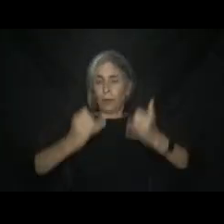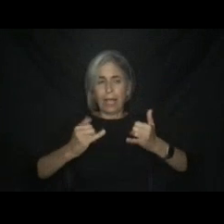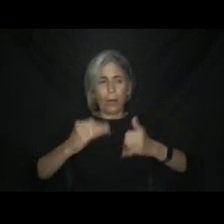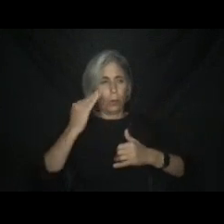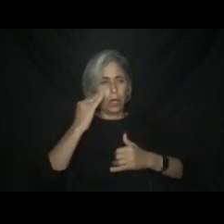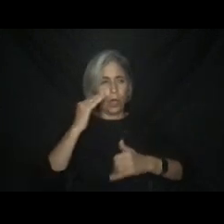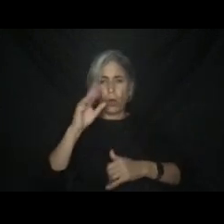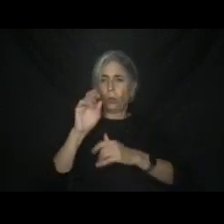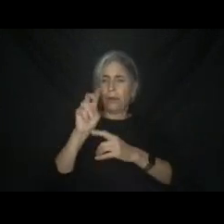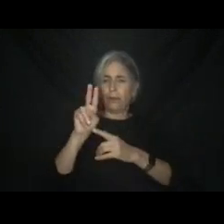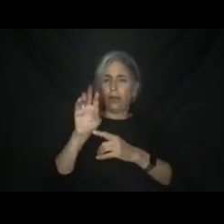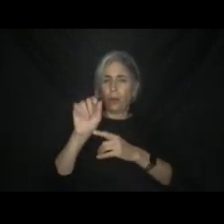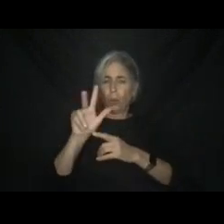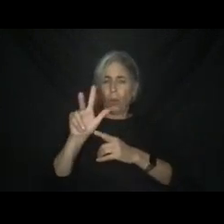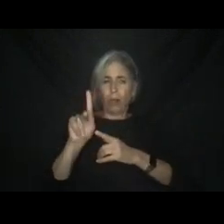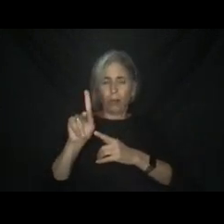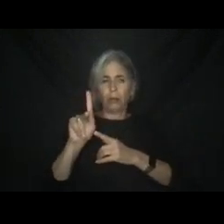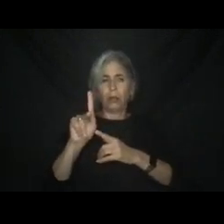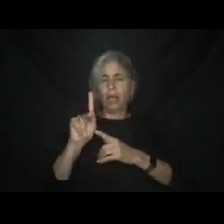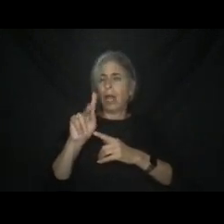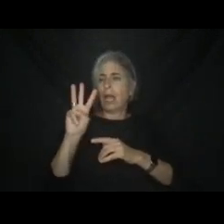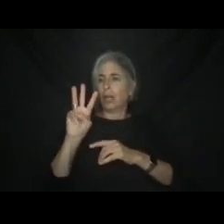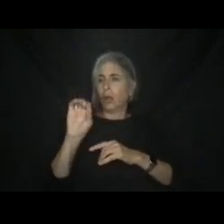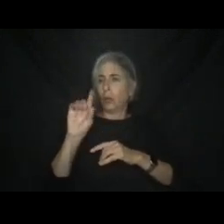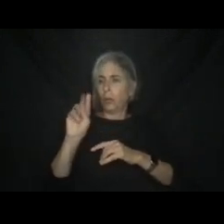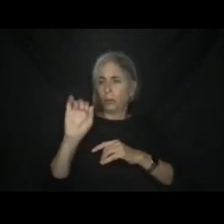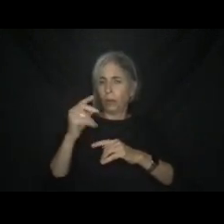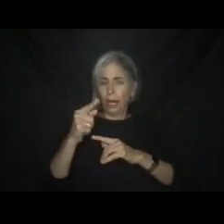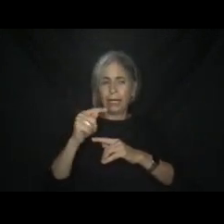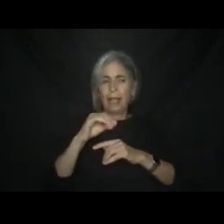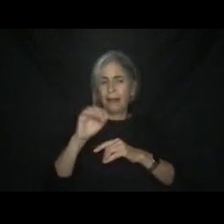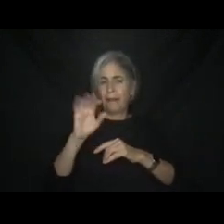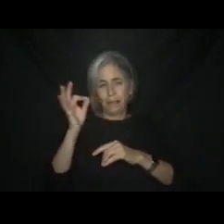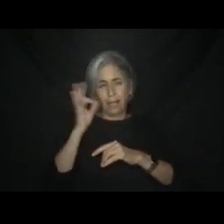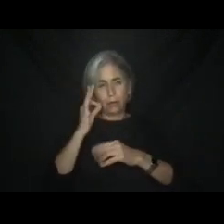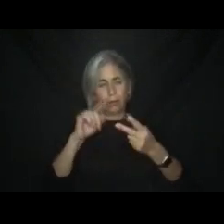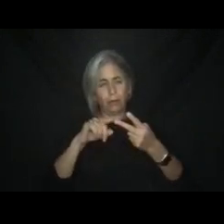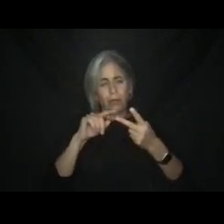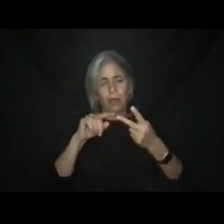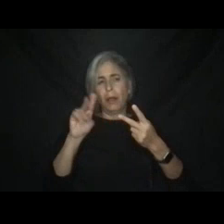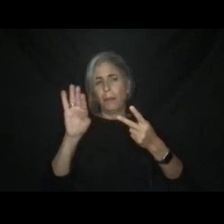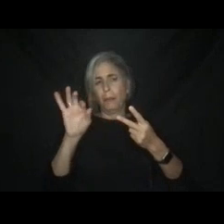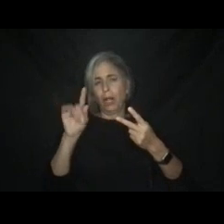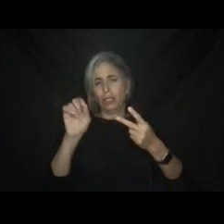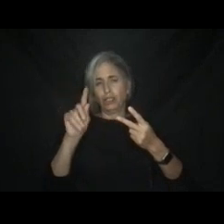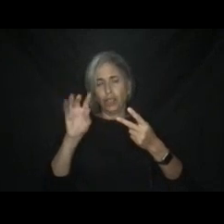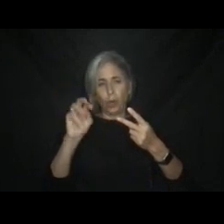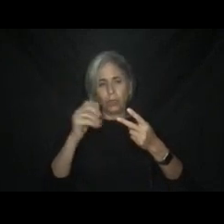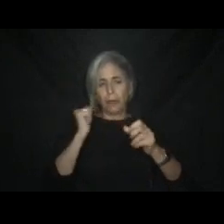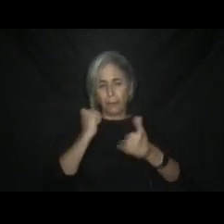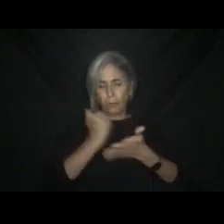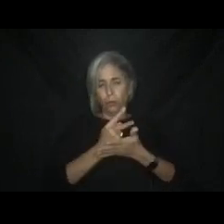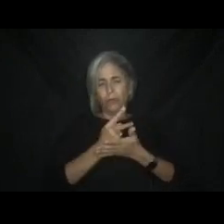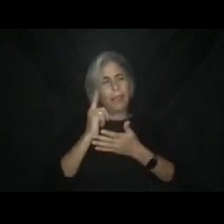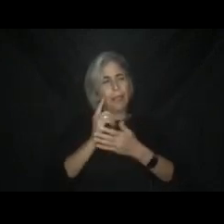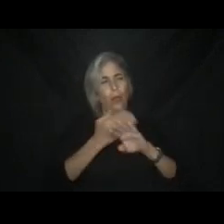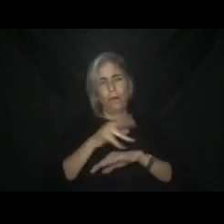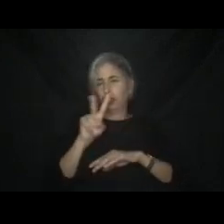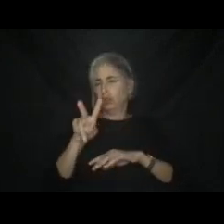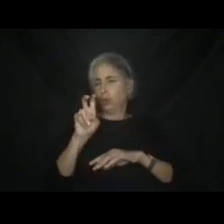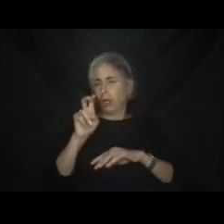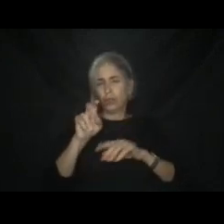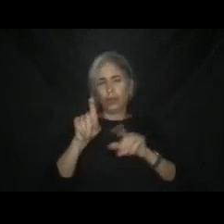Riverwalk, on Woolbright and Federal. Broadstone's been approved. I don't know how many units that is, over 200, I believe. And